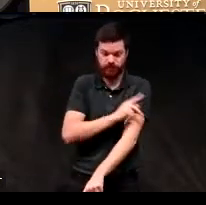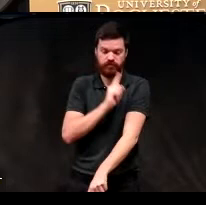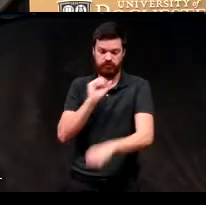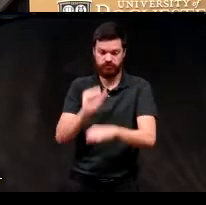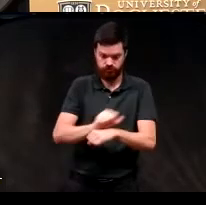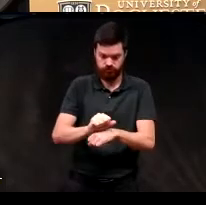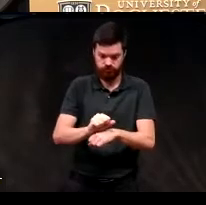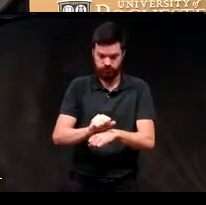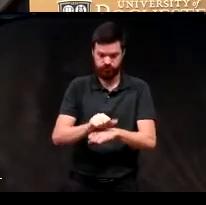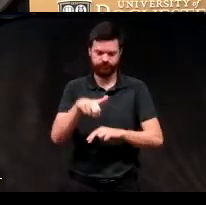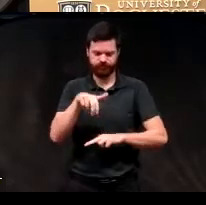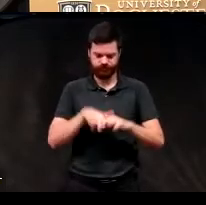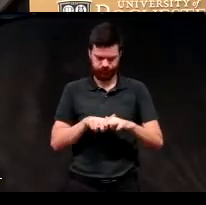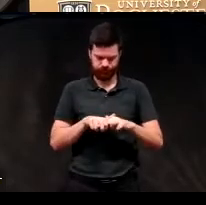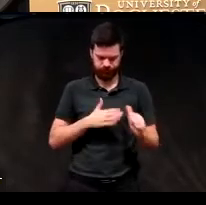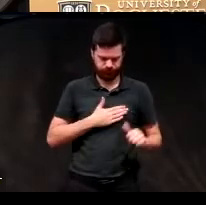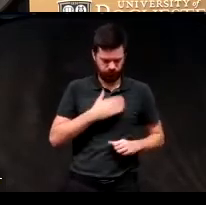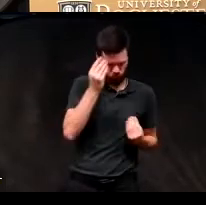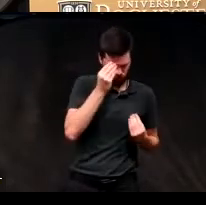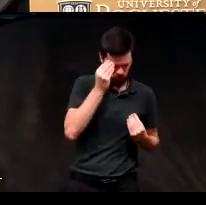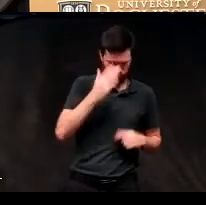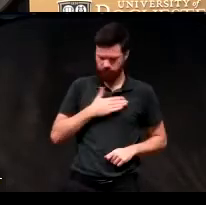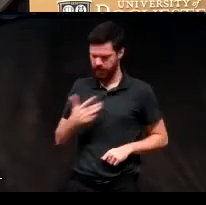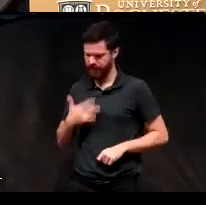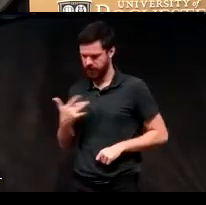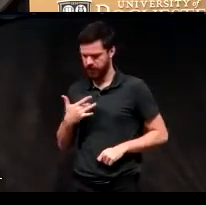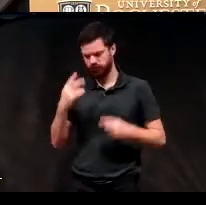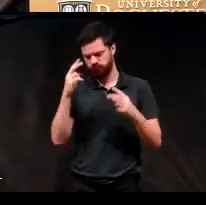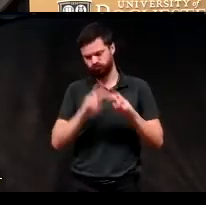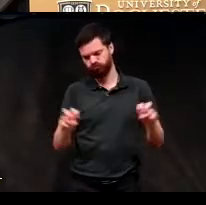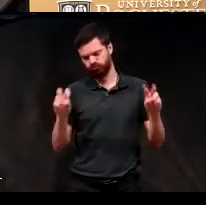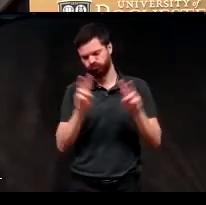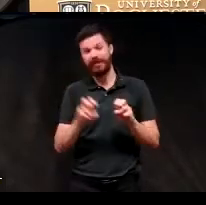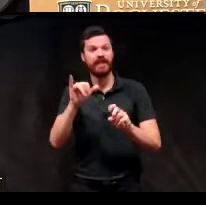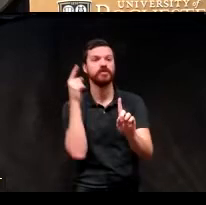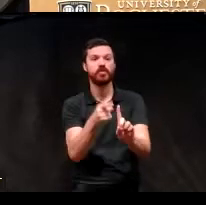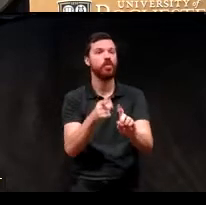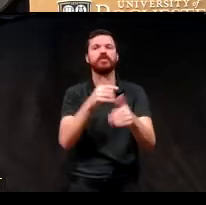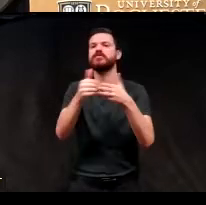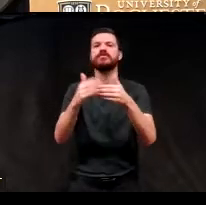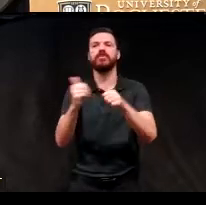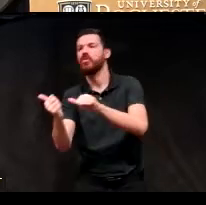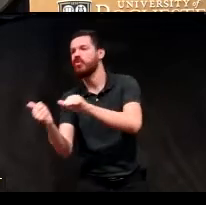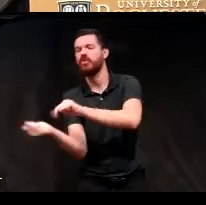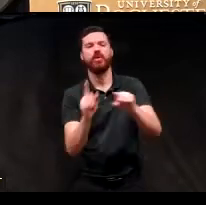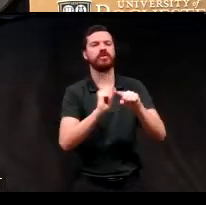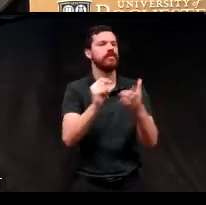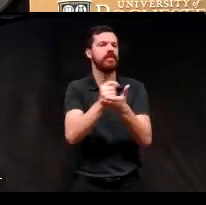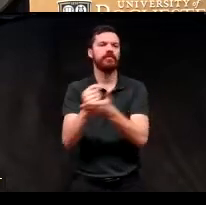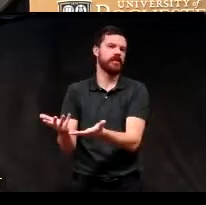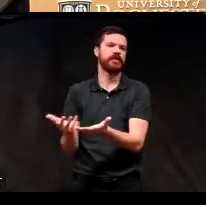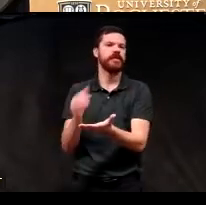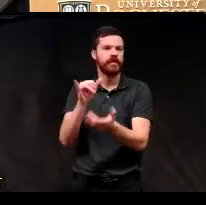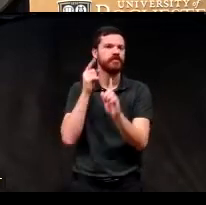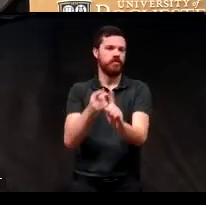actually examine their own thoughts and feelings, I think, is a goal that cuts across all the different orientations.